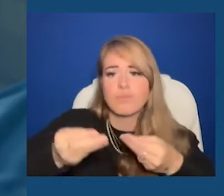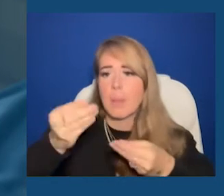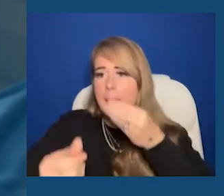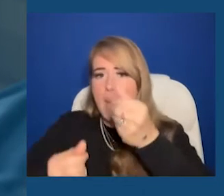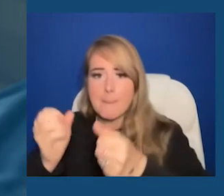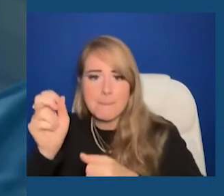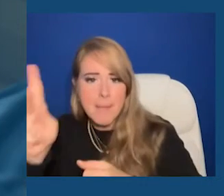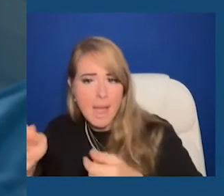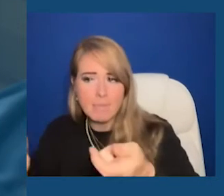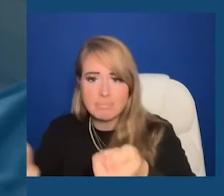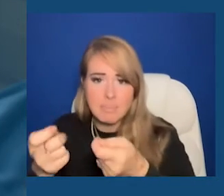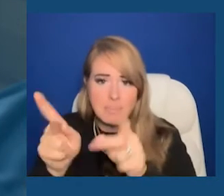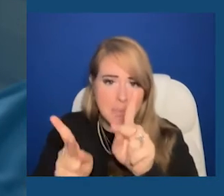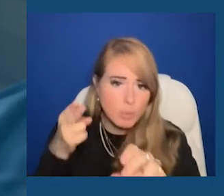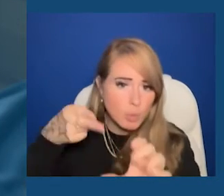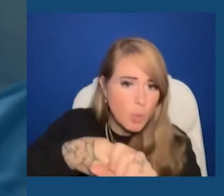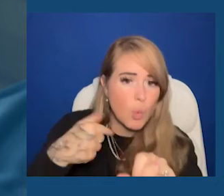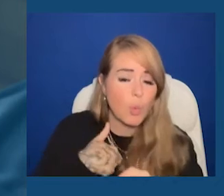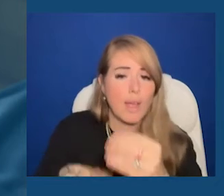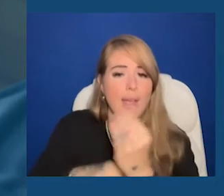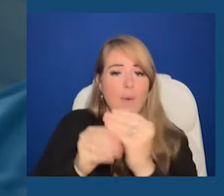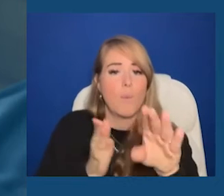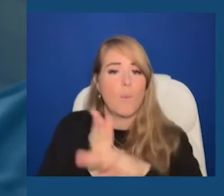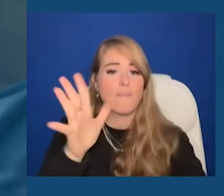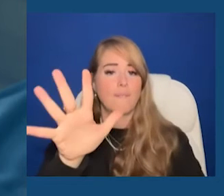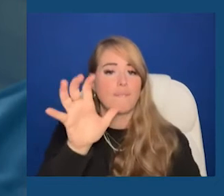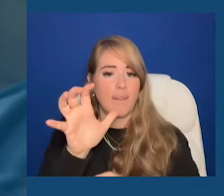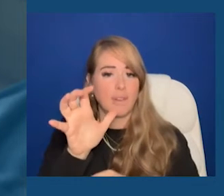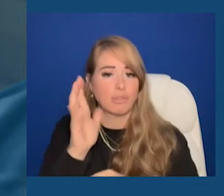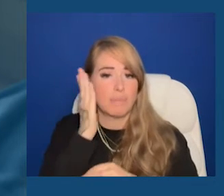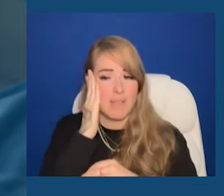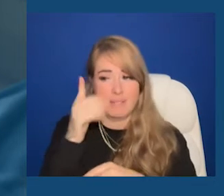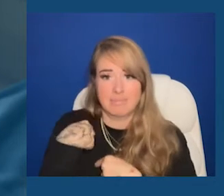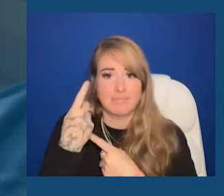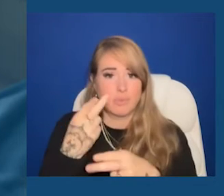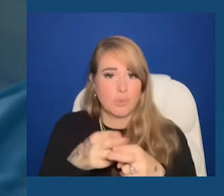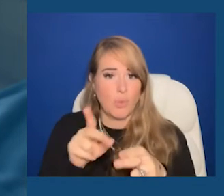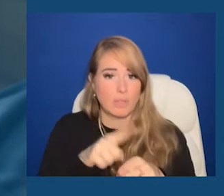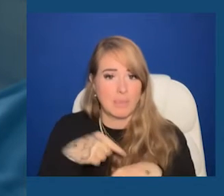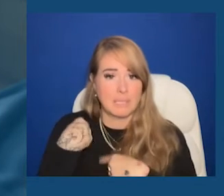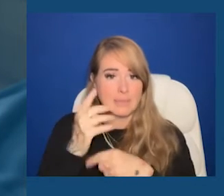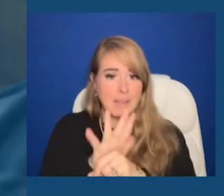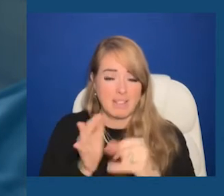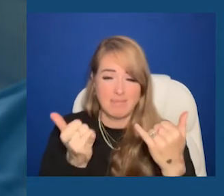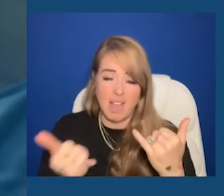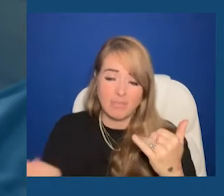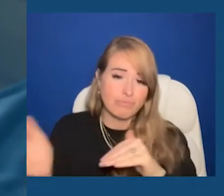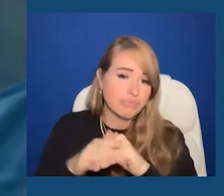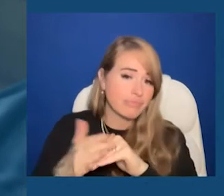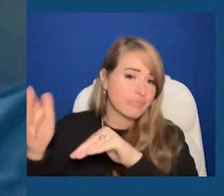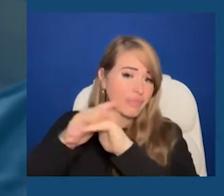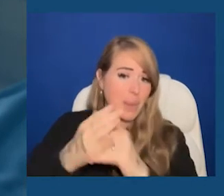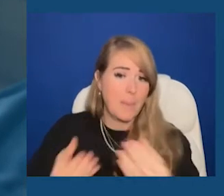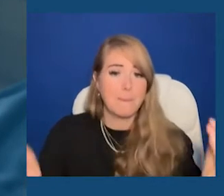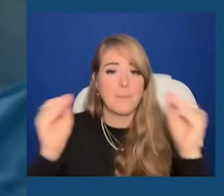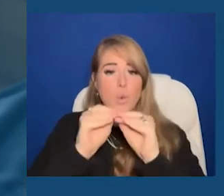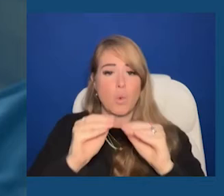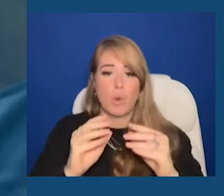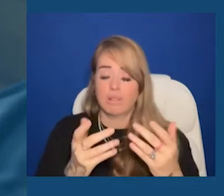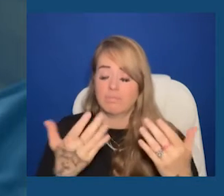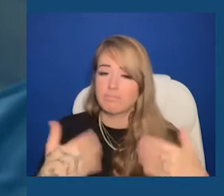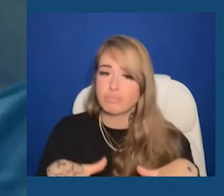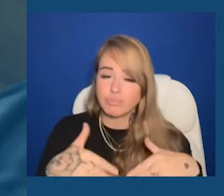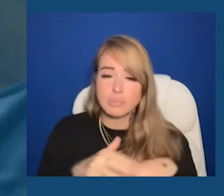along, and we've added over 500 just in a short time since the pandemic, adding hundreds more in our state system. So that's